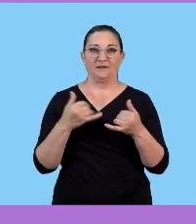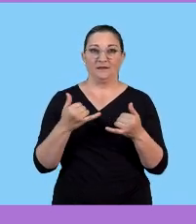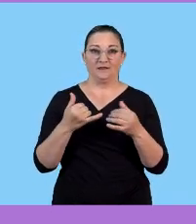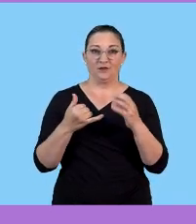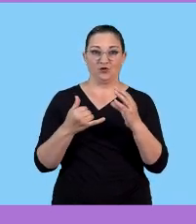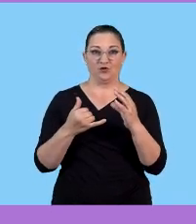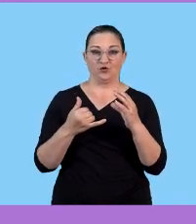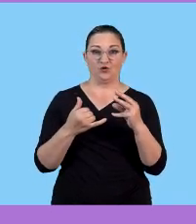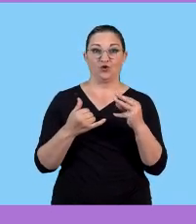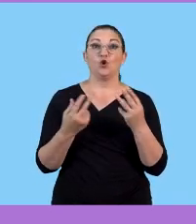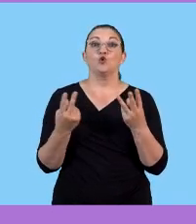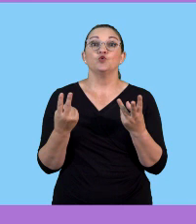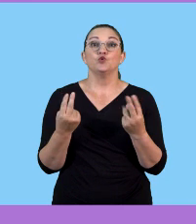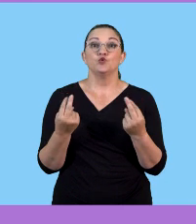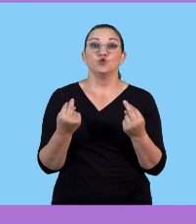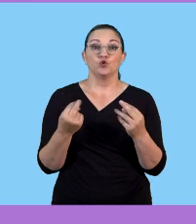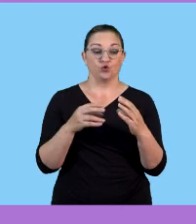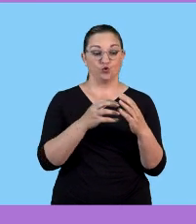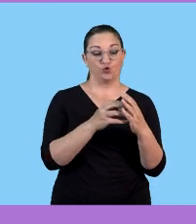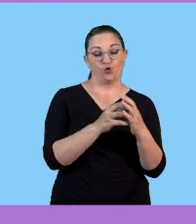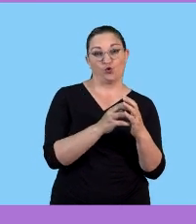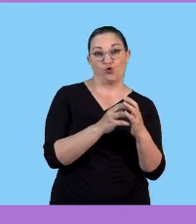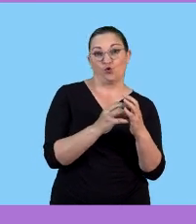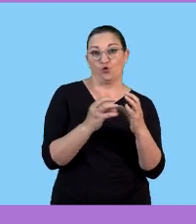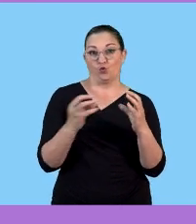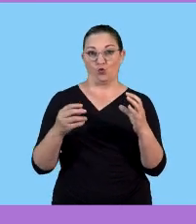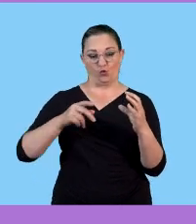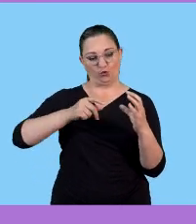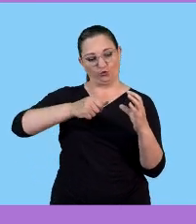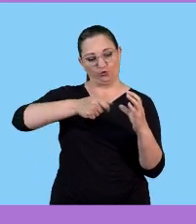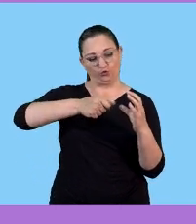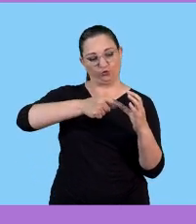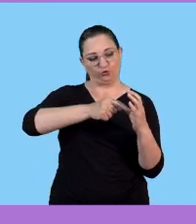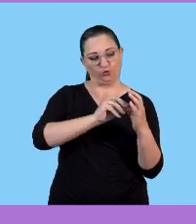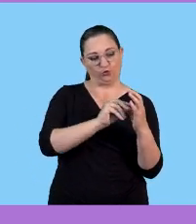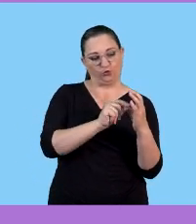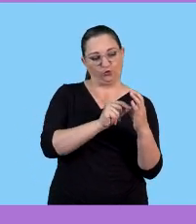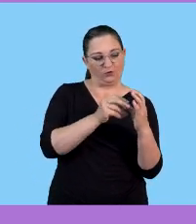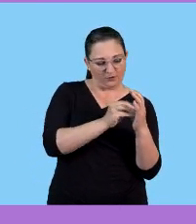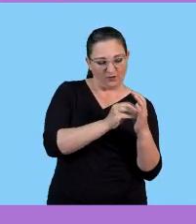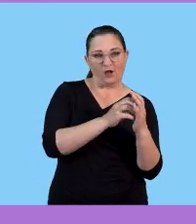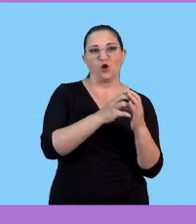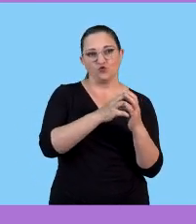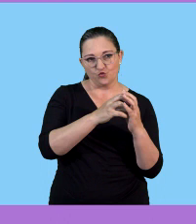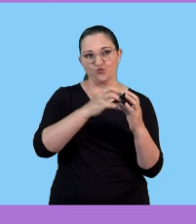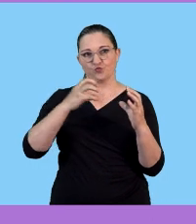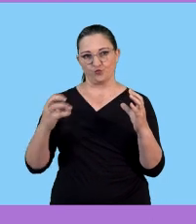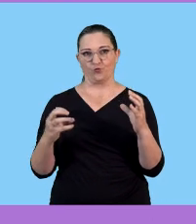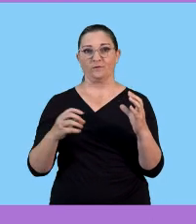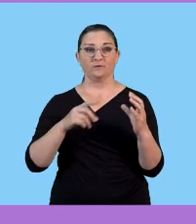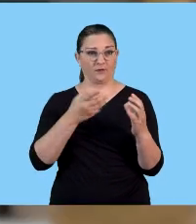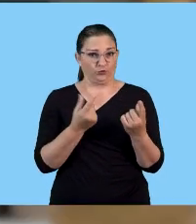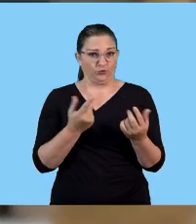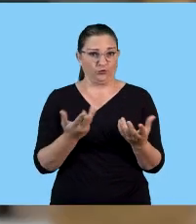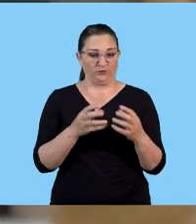the new plug cover by unscrewing it. So that's what they're doing there. All right, they're unscrewing the cover